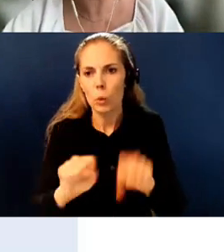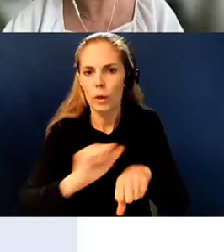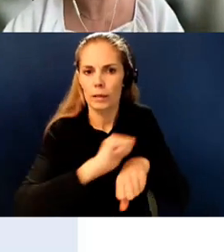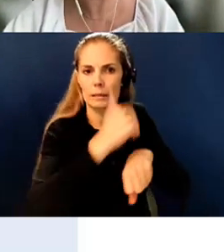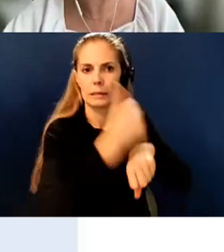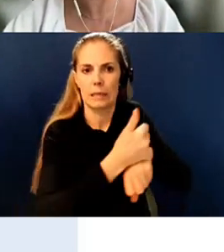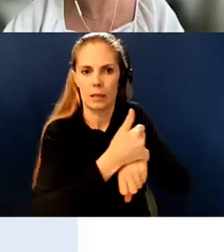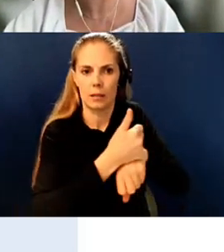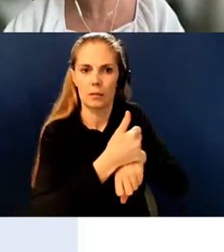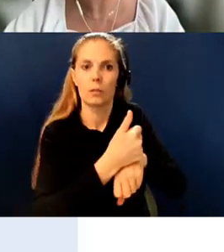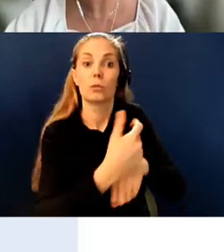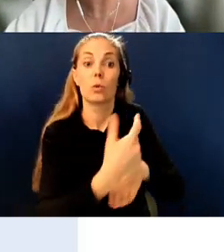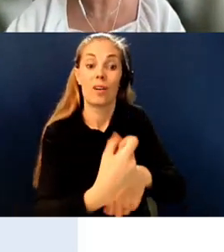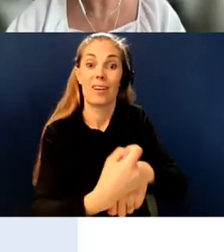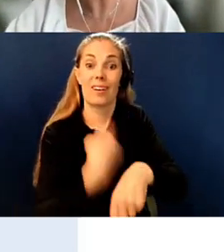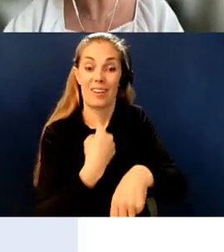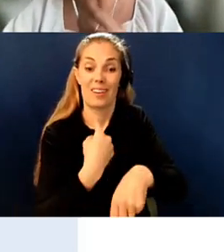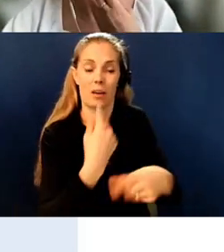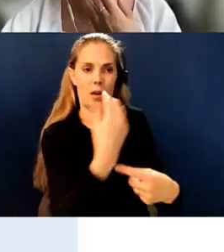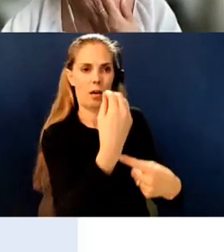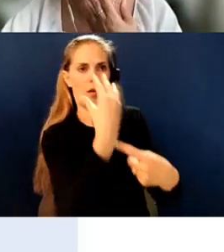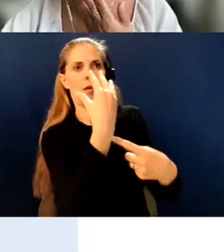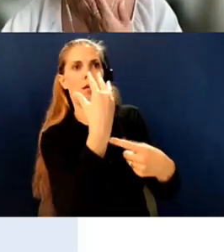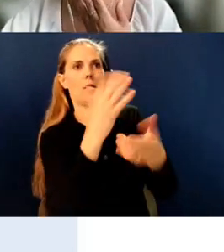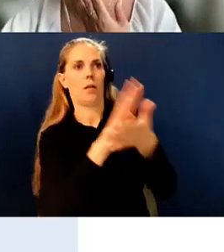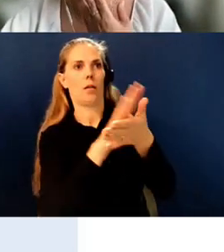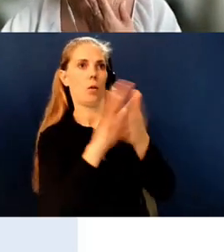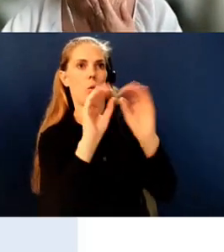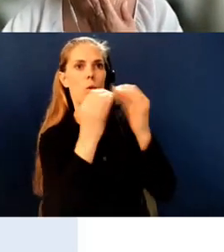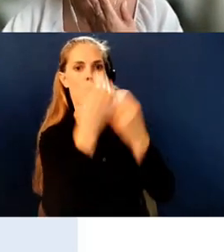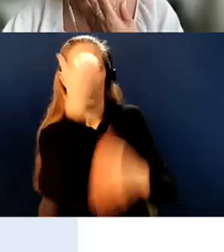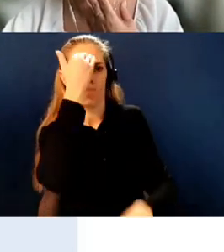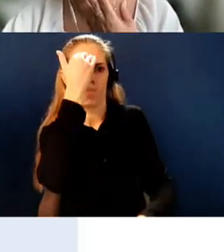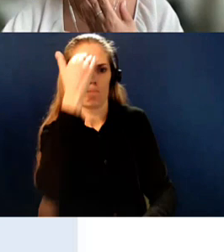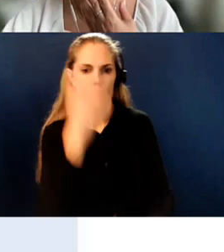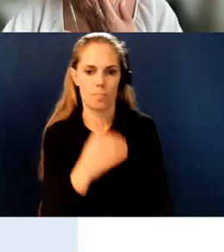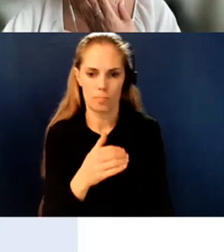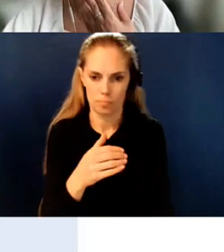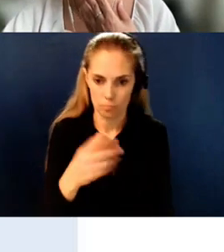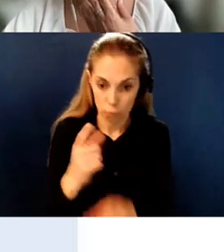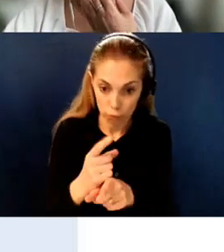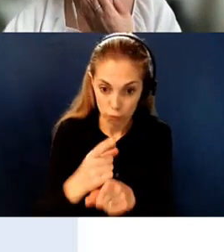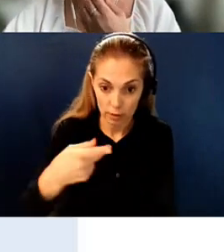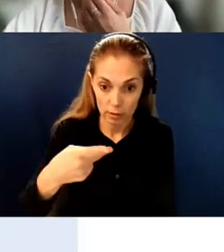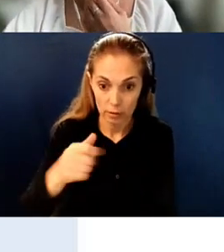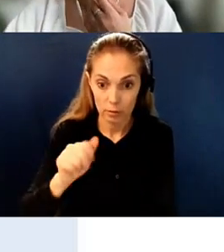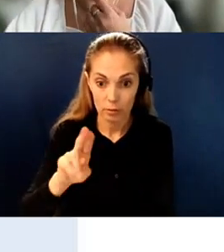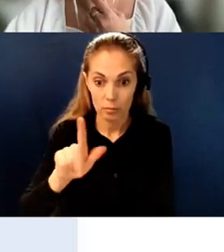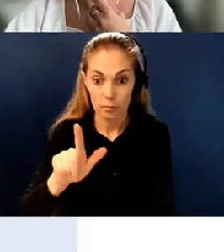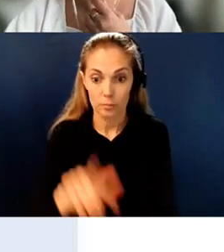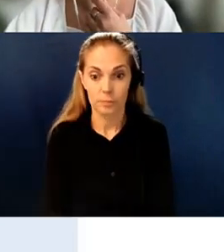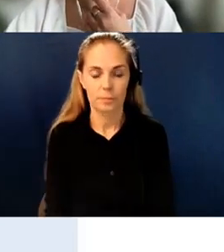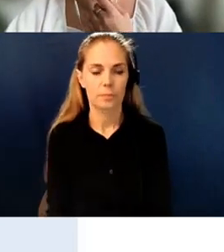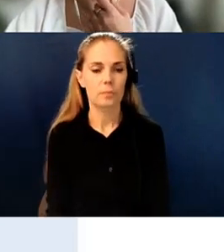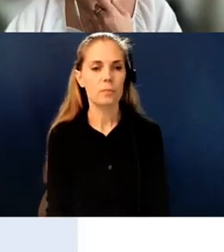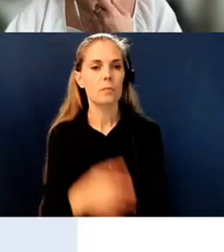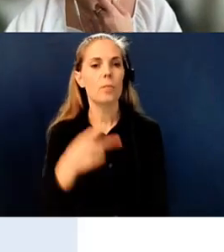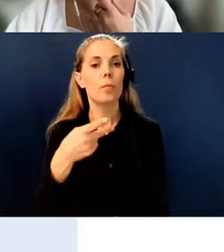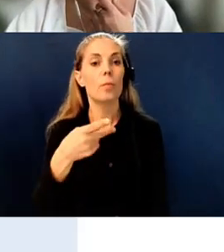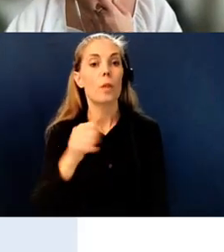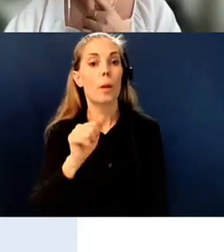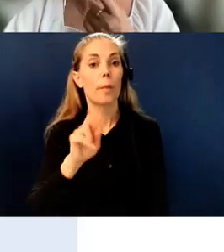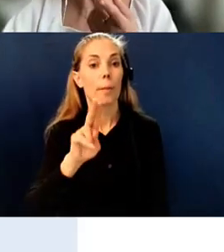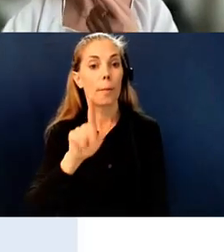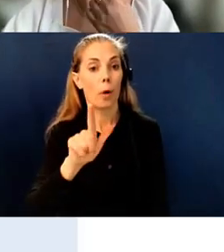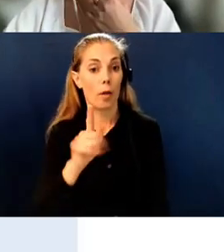is contacting them. Paul, am I correct in that? Normally it's a new number. We can port your number